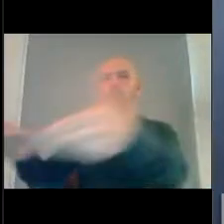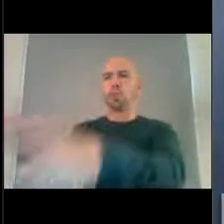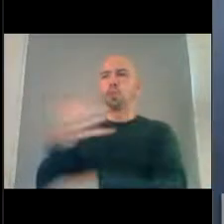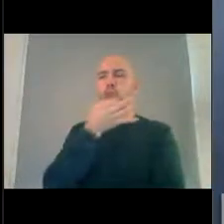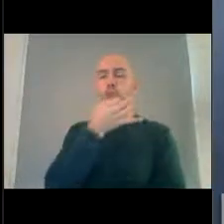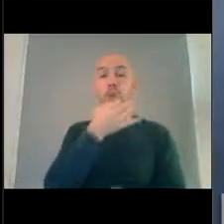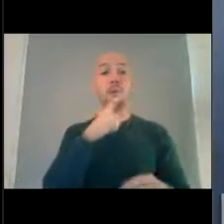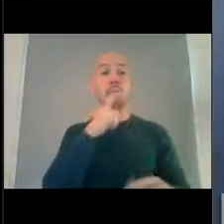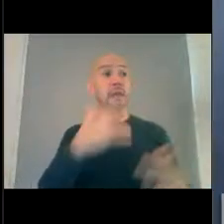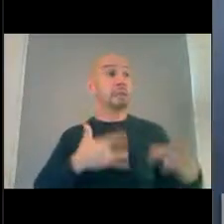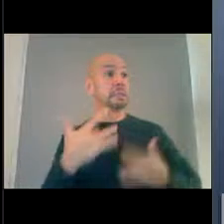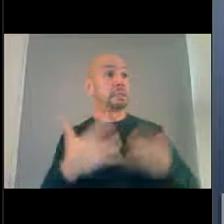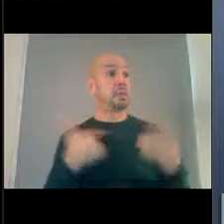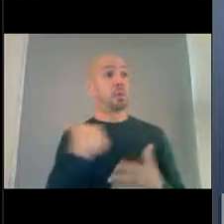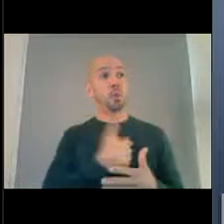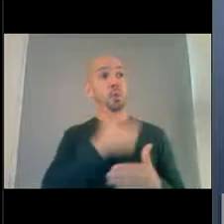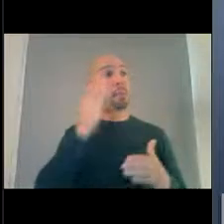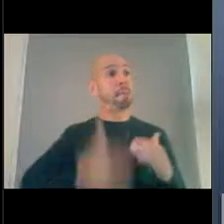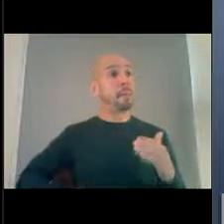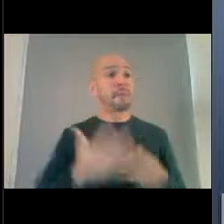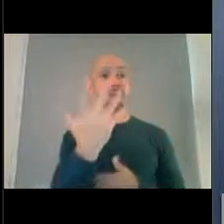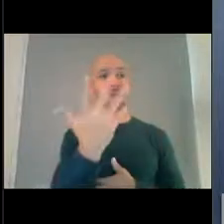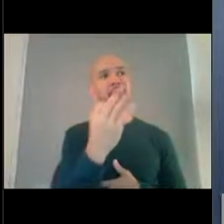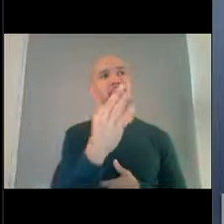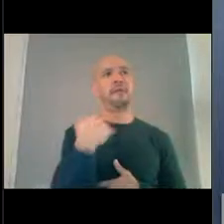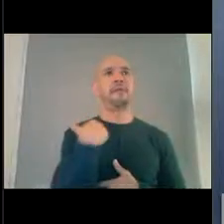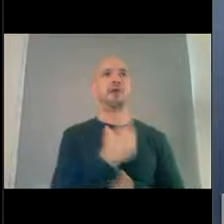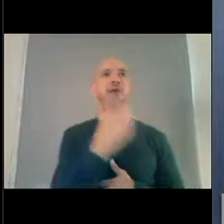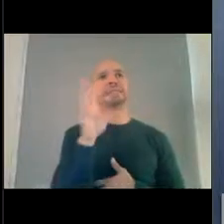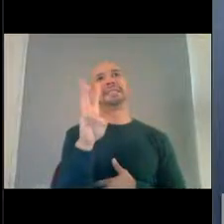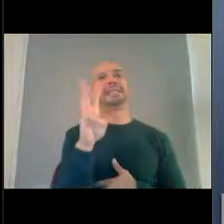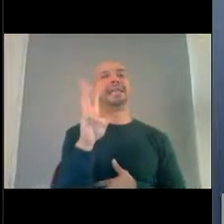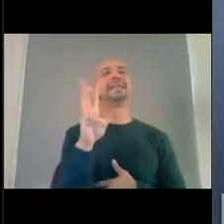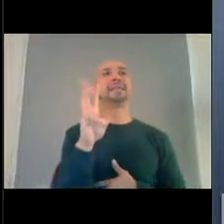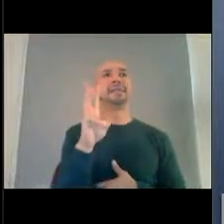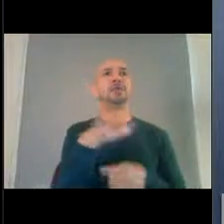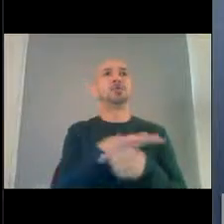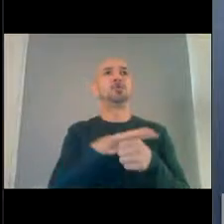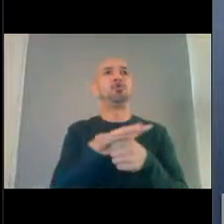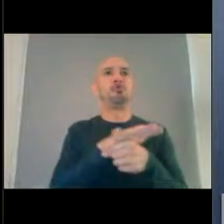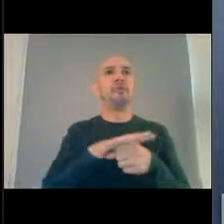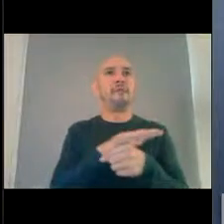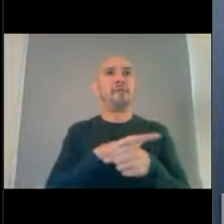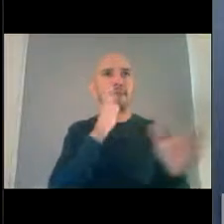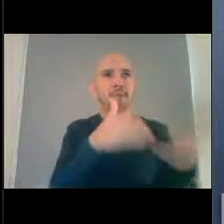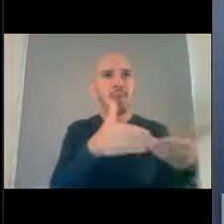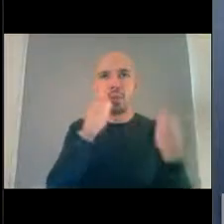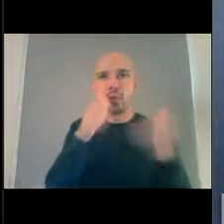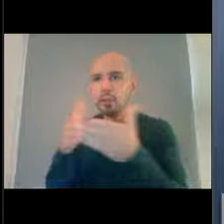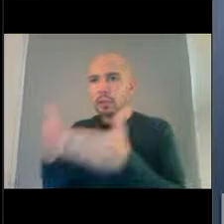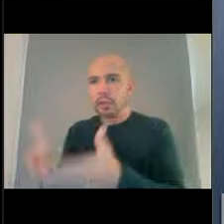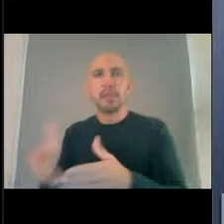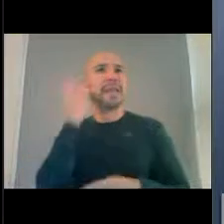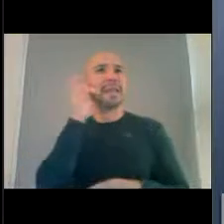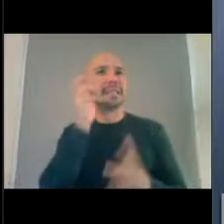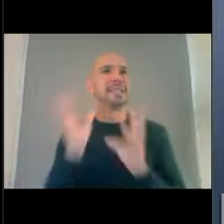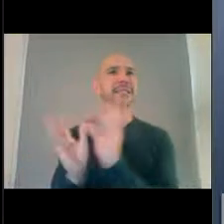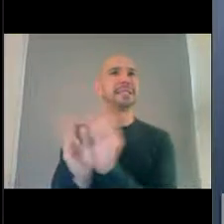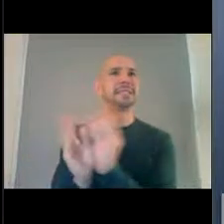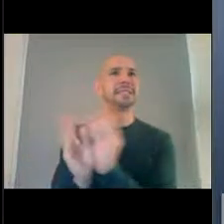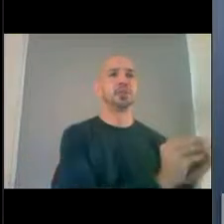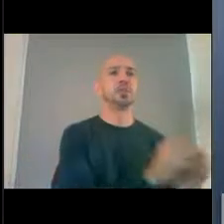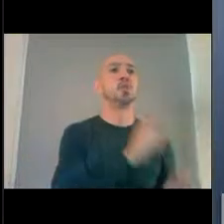excited that we have completed um five of our six geographically focused um region listening sessions we had really